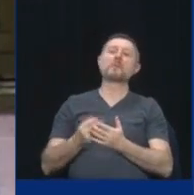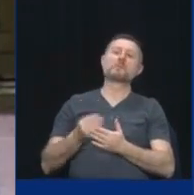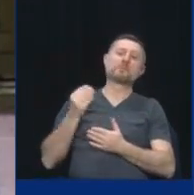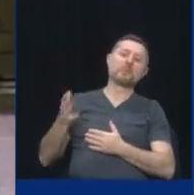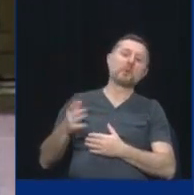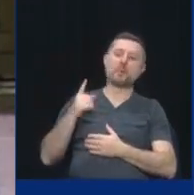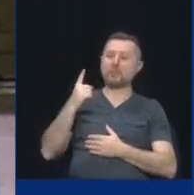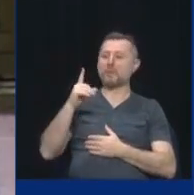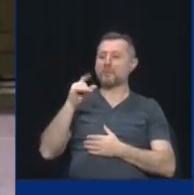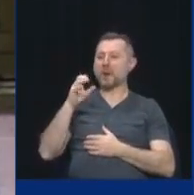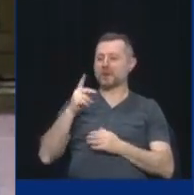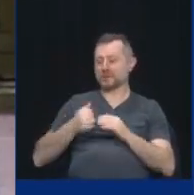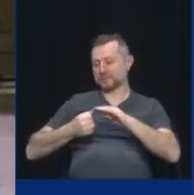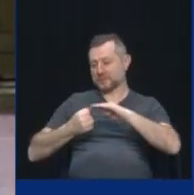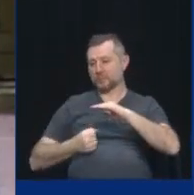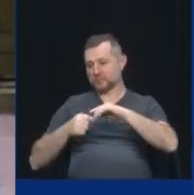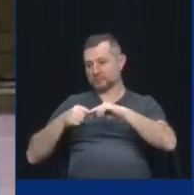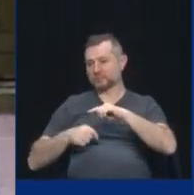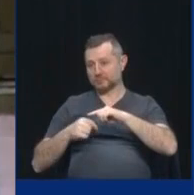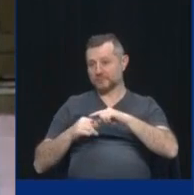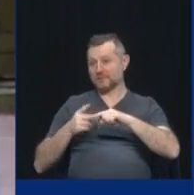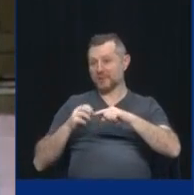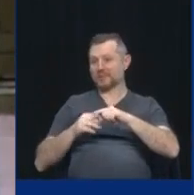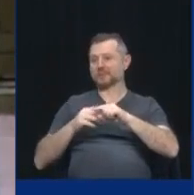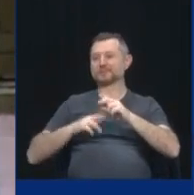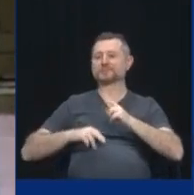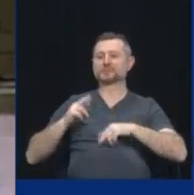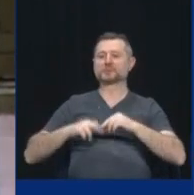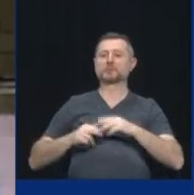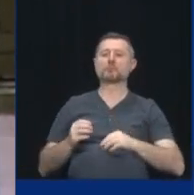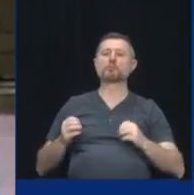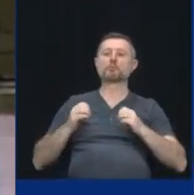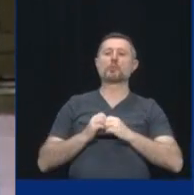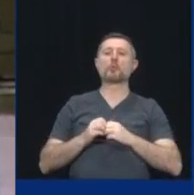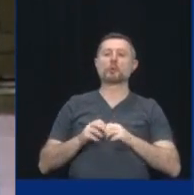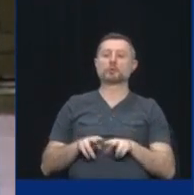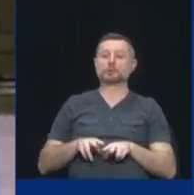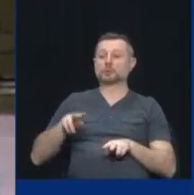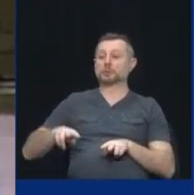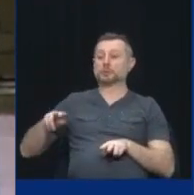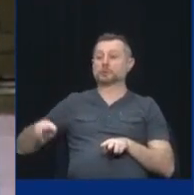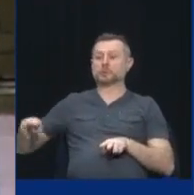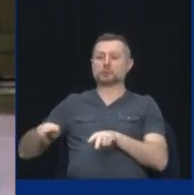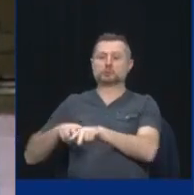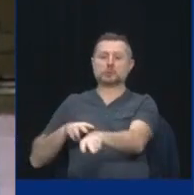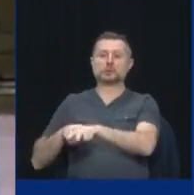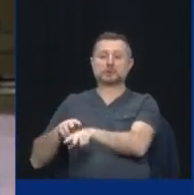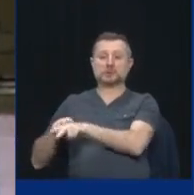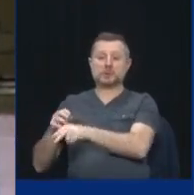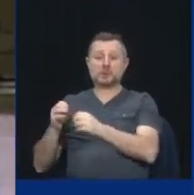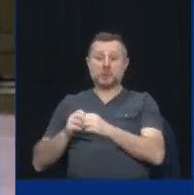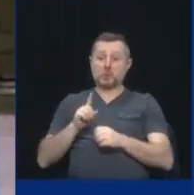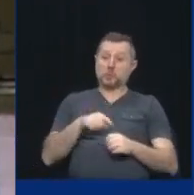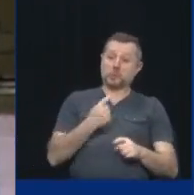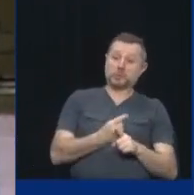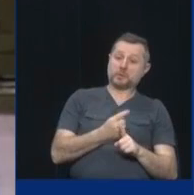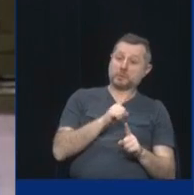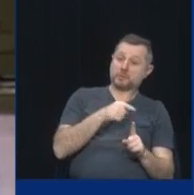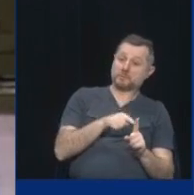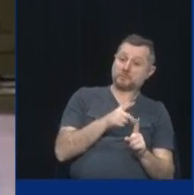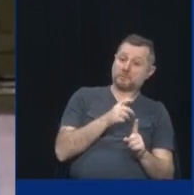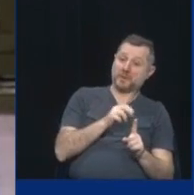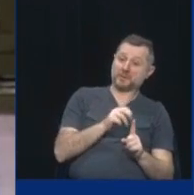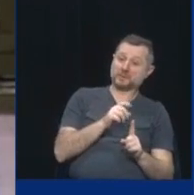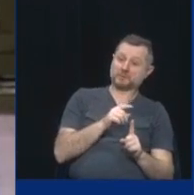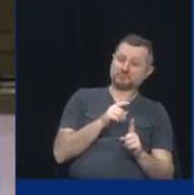Penn to build more tracks. If it was only the passenger experience, you can fix Penn. Now that